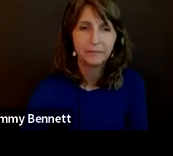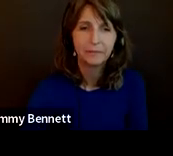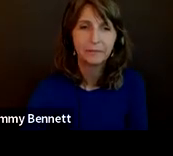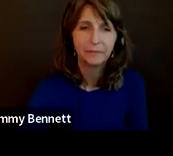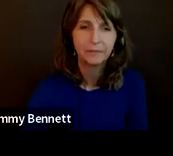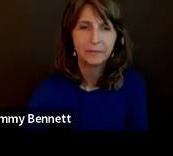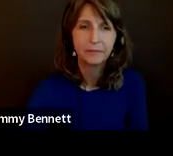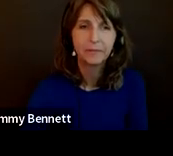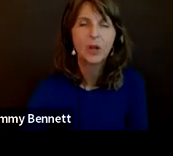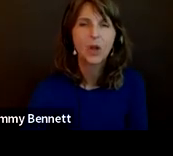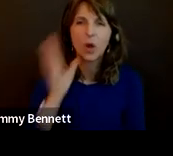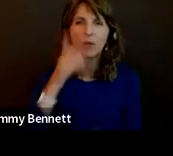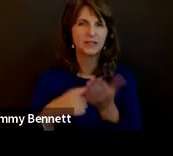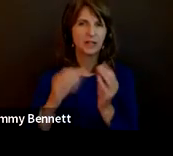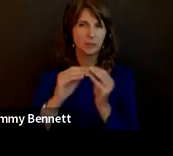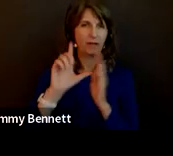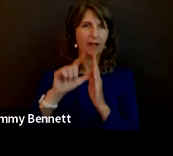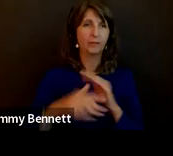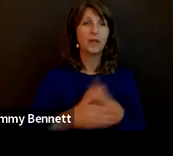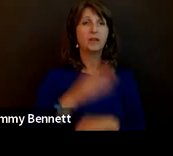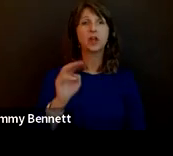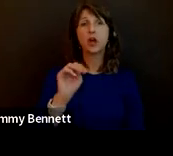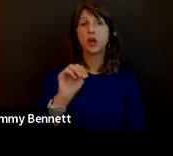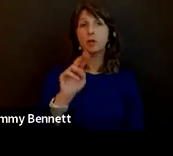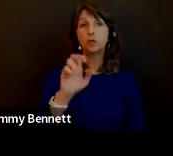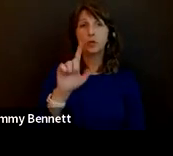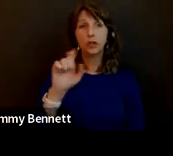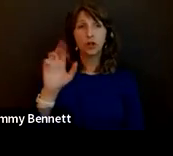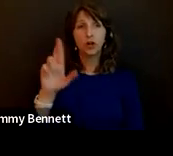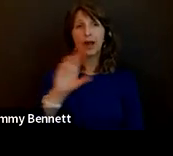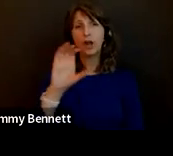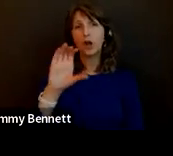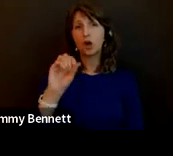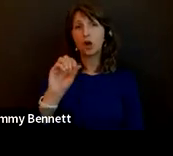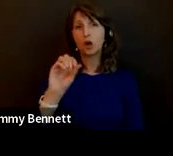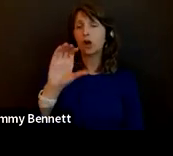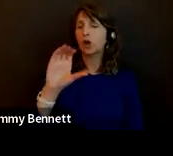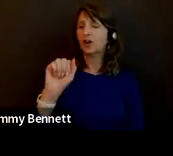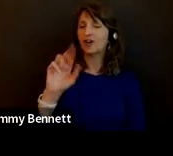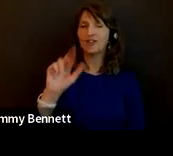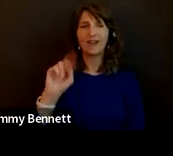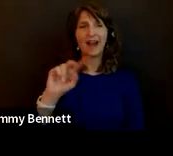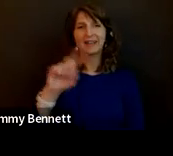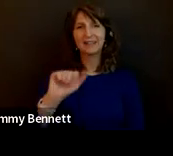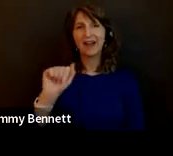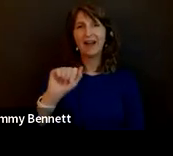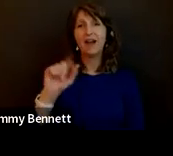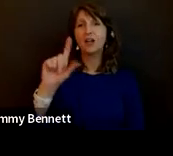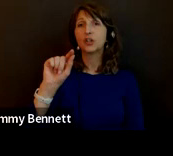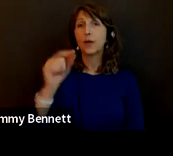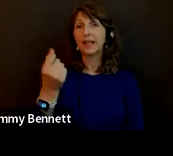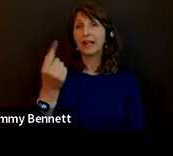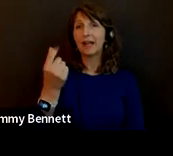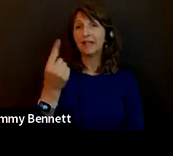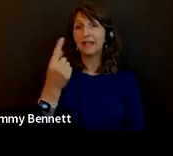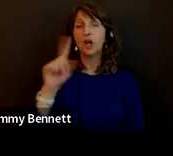So Mueller and Carranza in 2011, I pulled this article because it was very interesting to me. When I looked up the cause of special